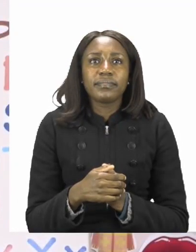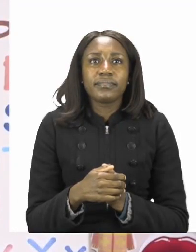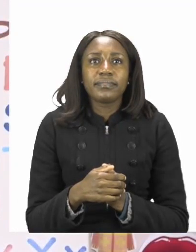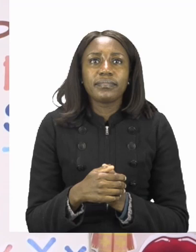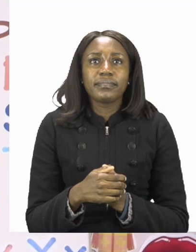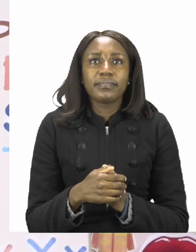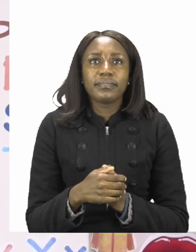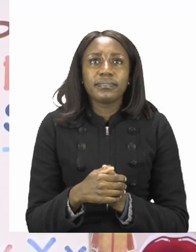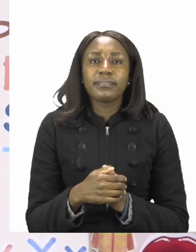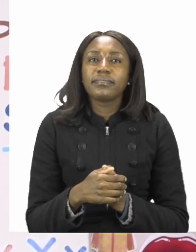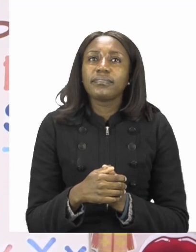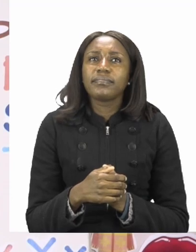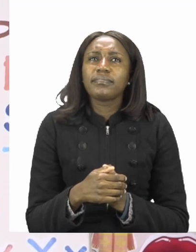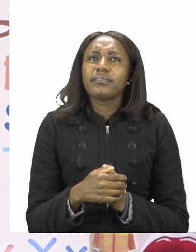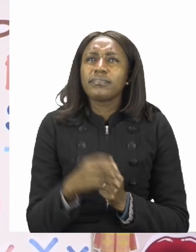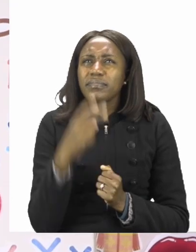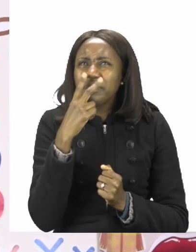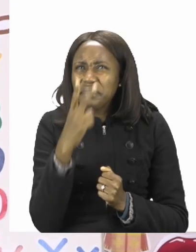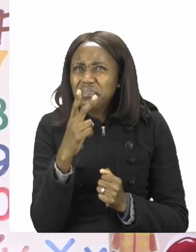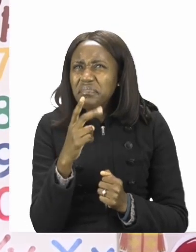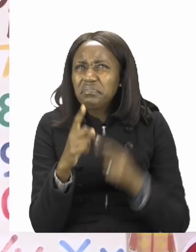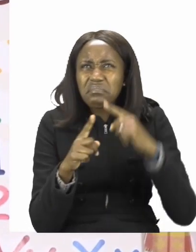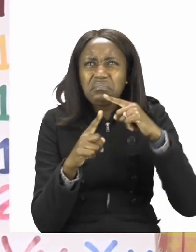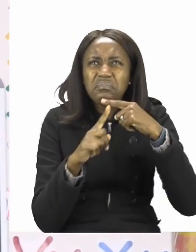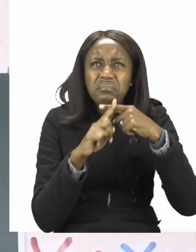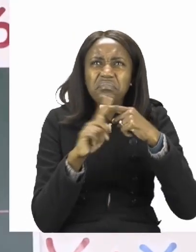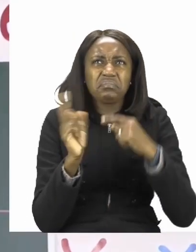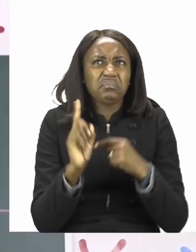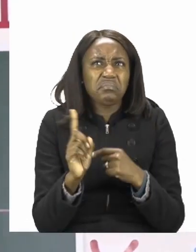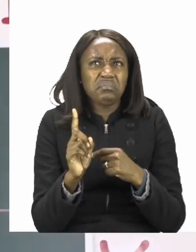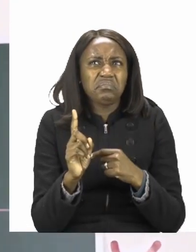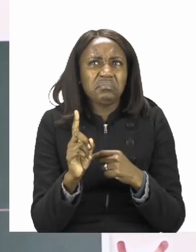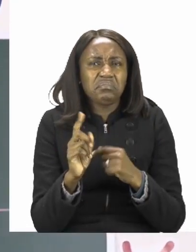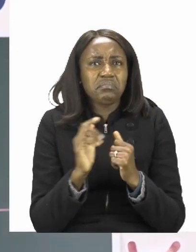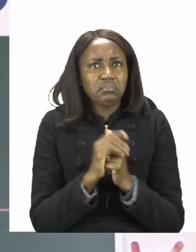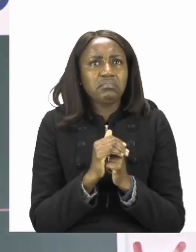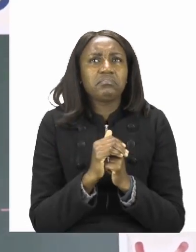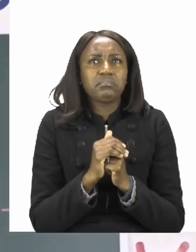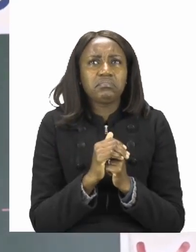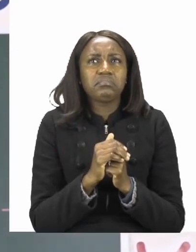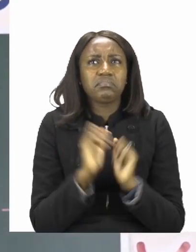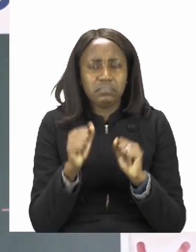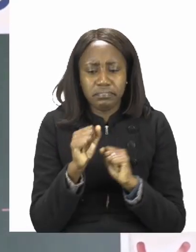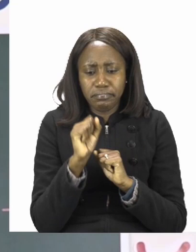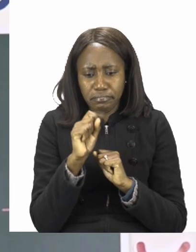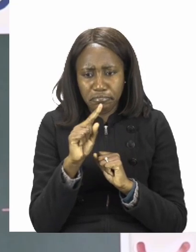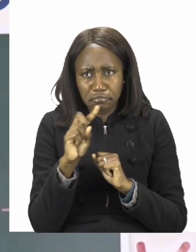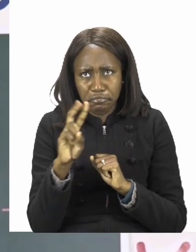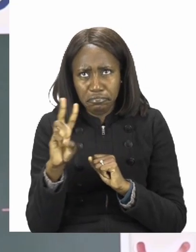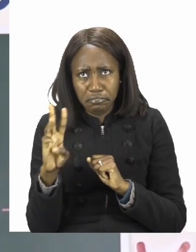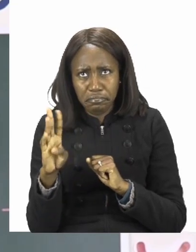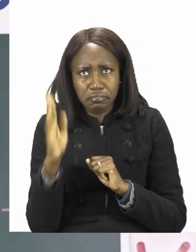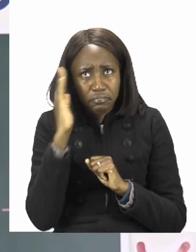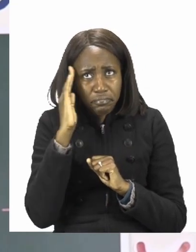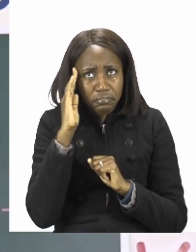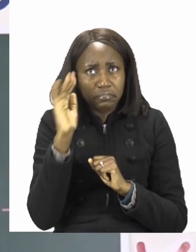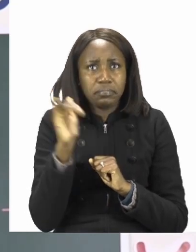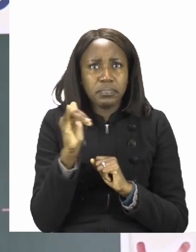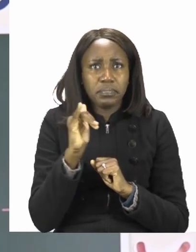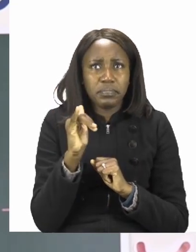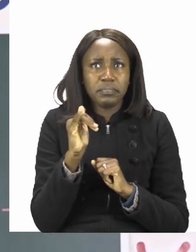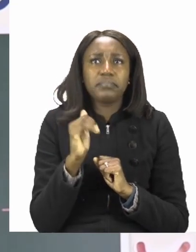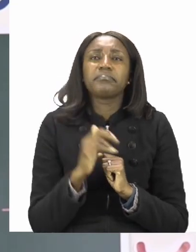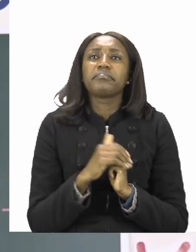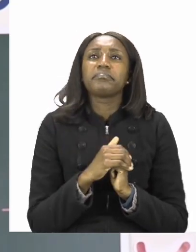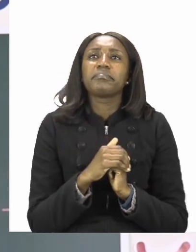we first need to find out what pattern there is. So, we need to count, and we're going to use our